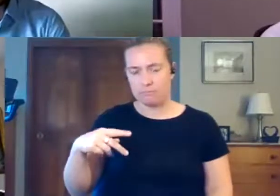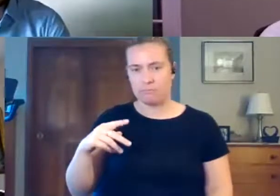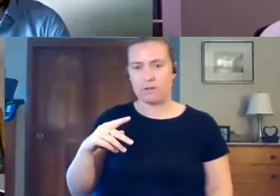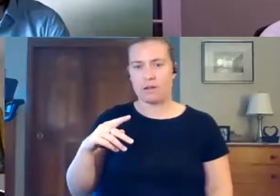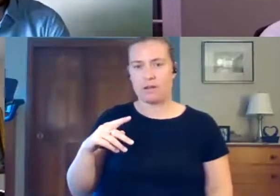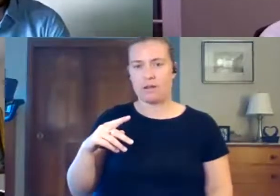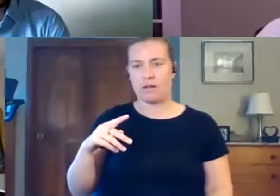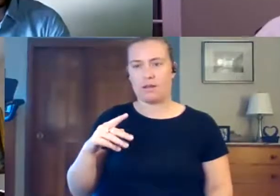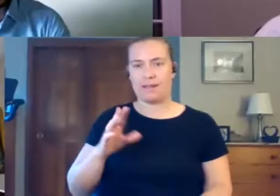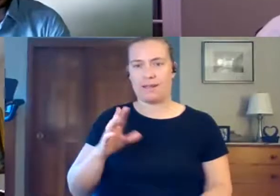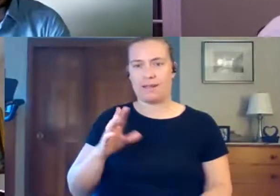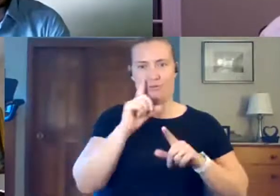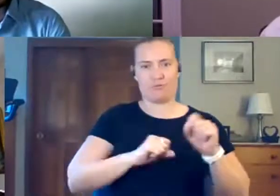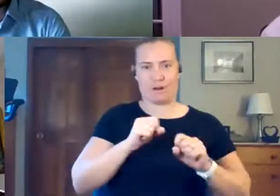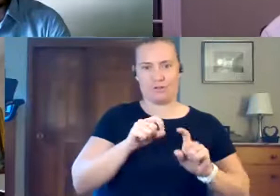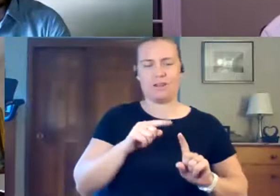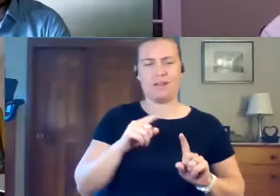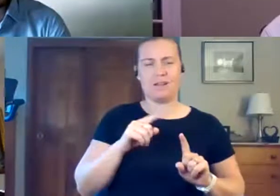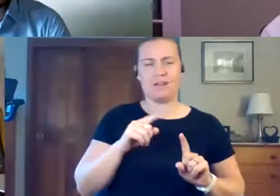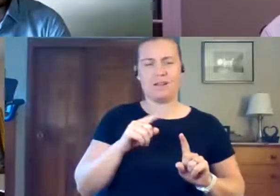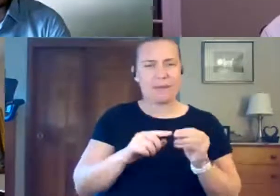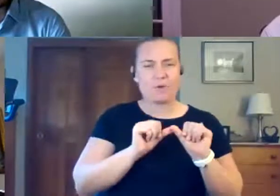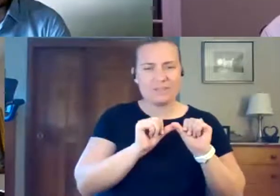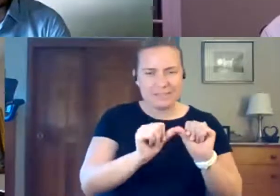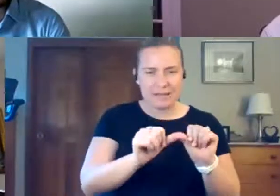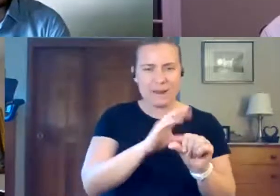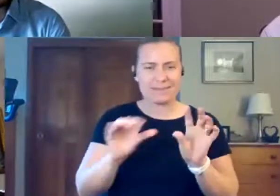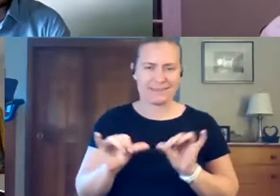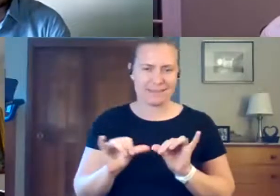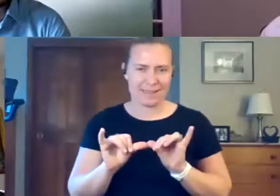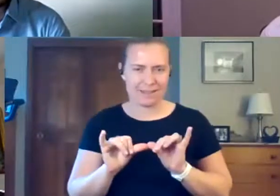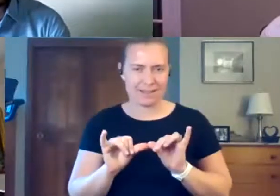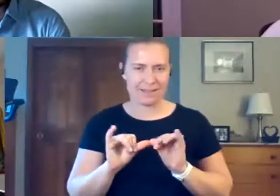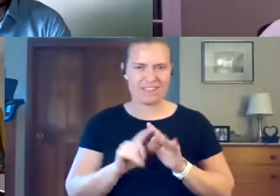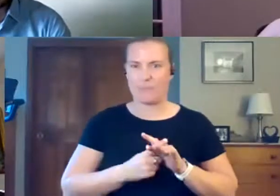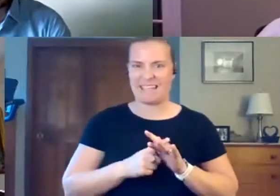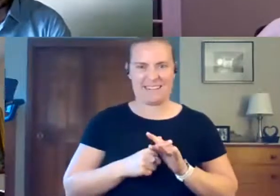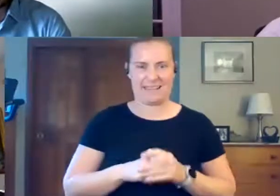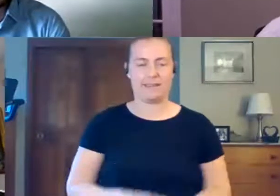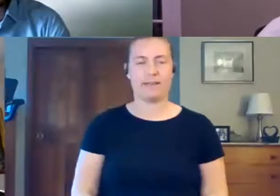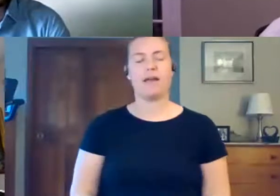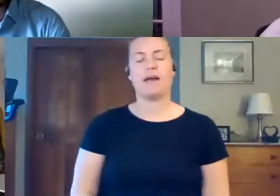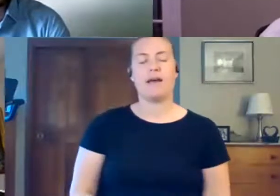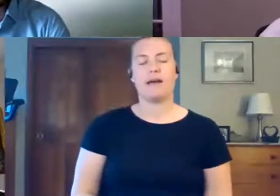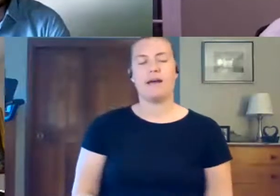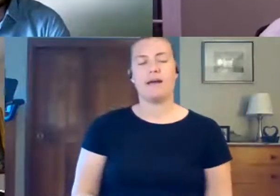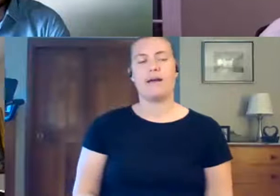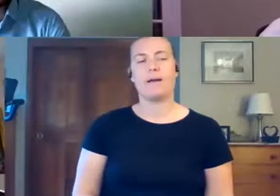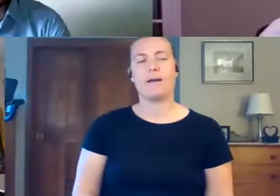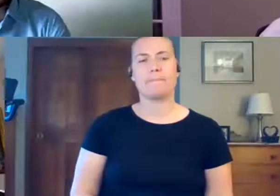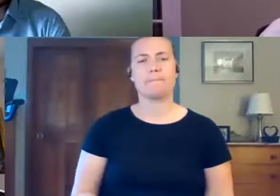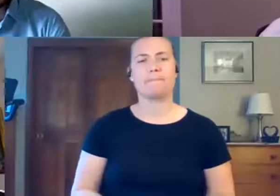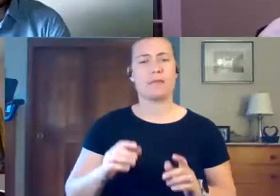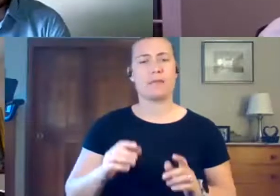is obviously thinking about sustainment and scale up from the beginning. And so we talked a little bit about in our breakout